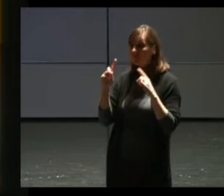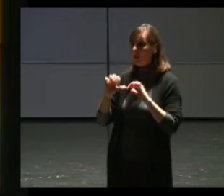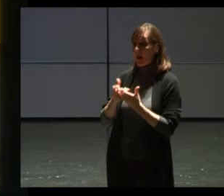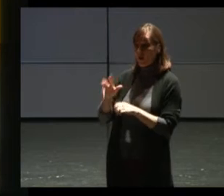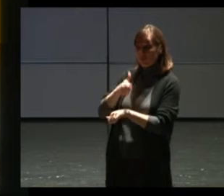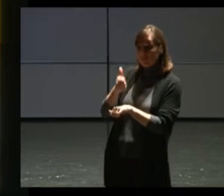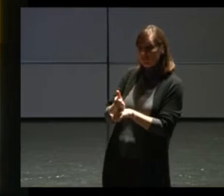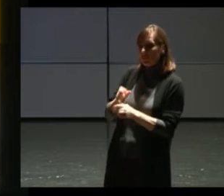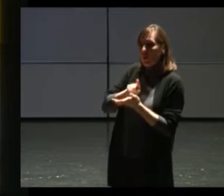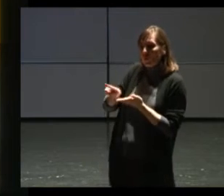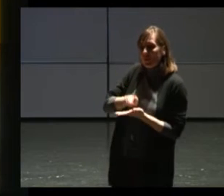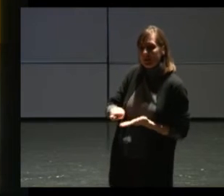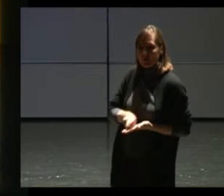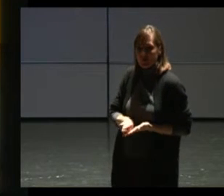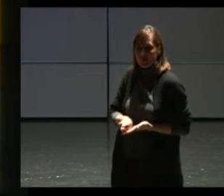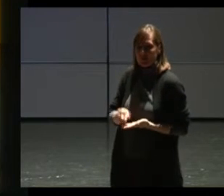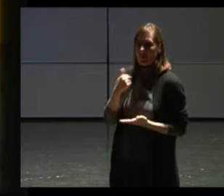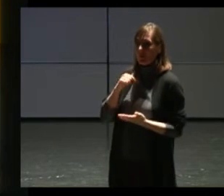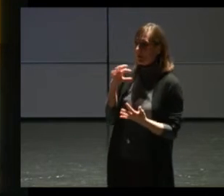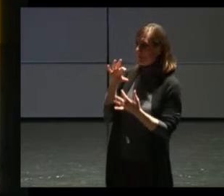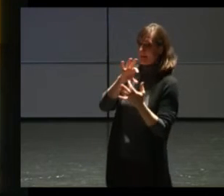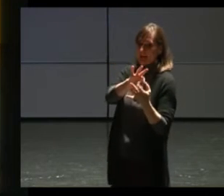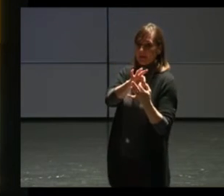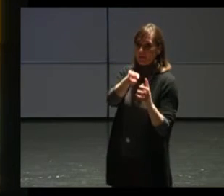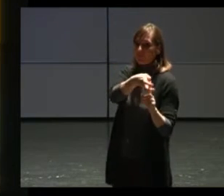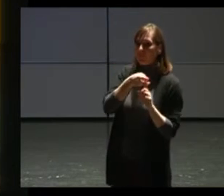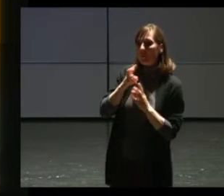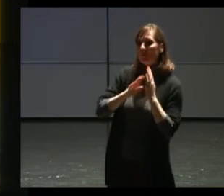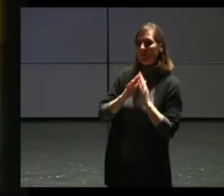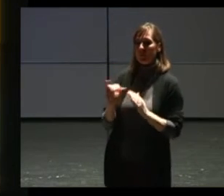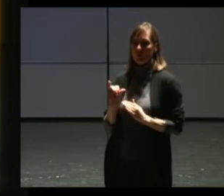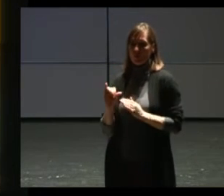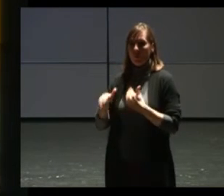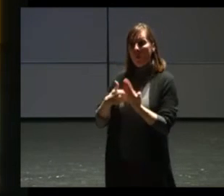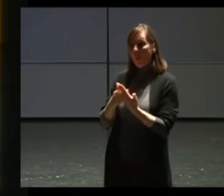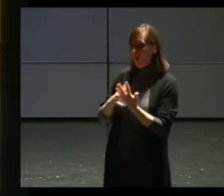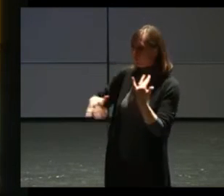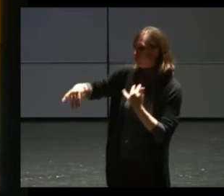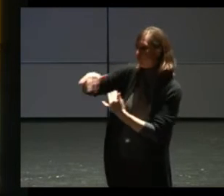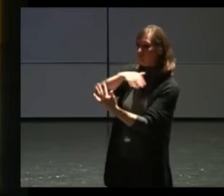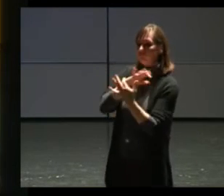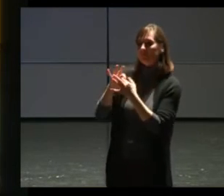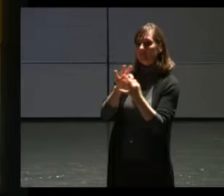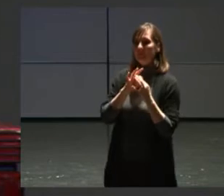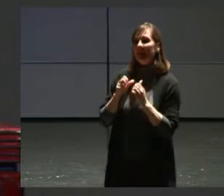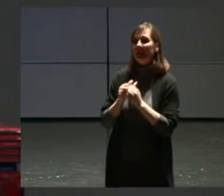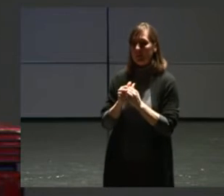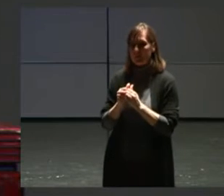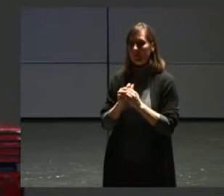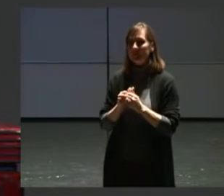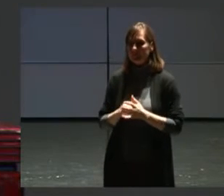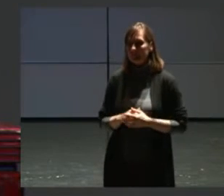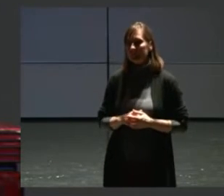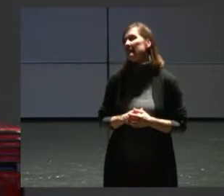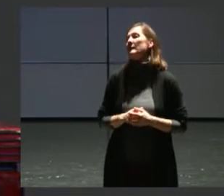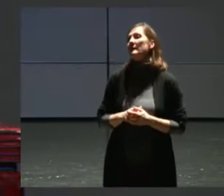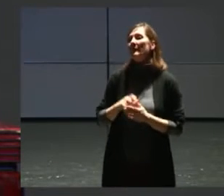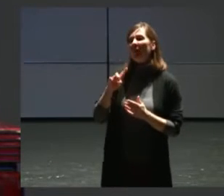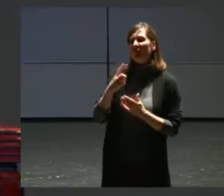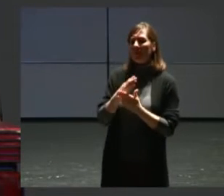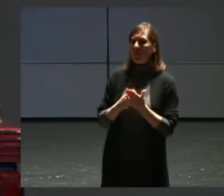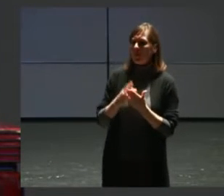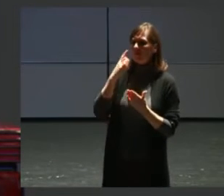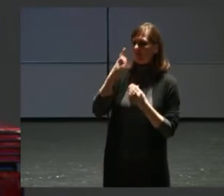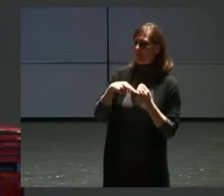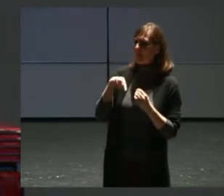community. It's all fundamentally woven together, and so that'll be a theme that I'll talk about over and over again today. So the first building block, a way to think